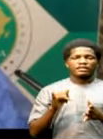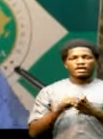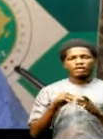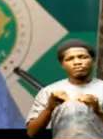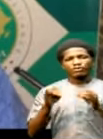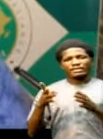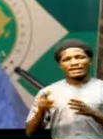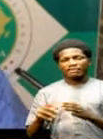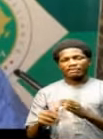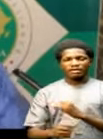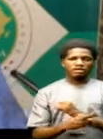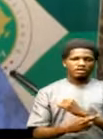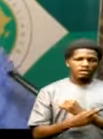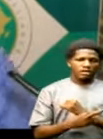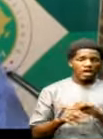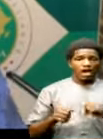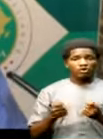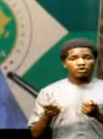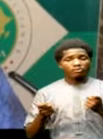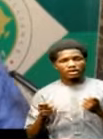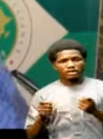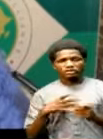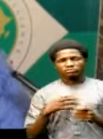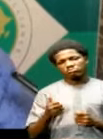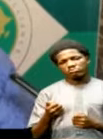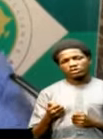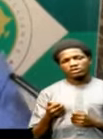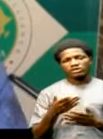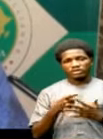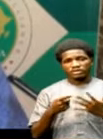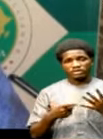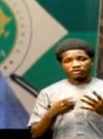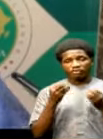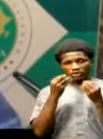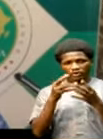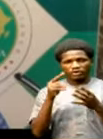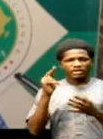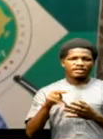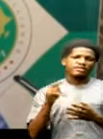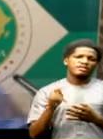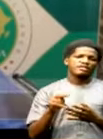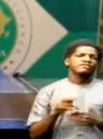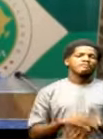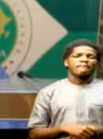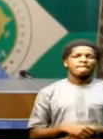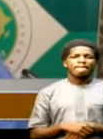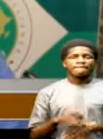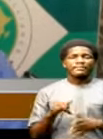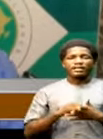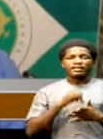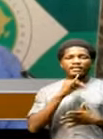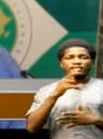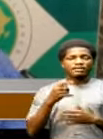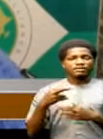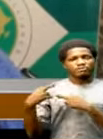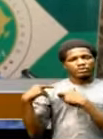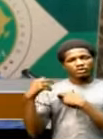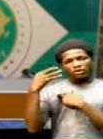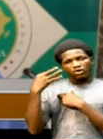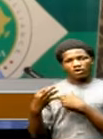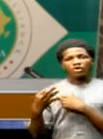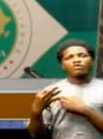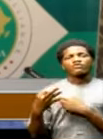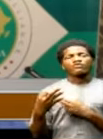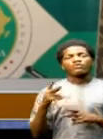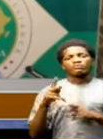effect on how they can cope, on how they can adapt. These are the information that they need as legal empowerment. That is the responsibility of lawyers in the public